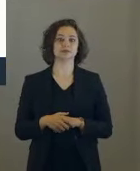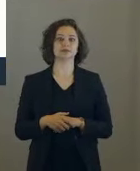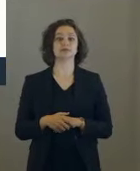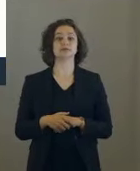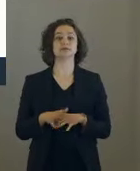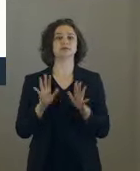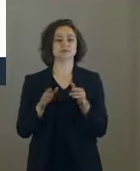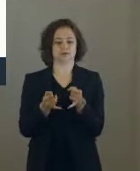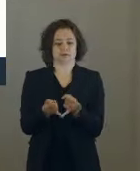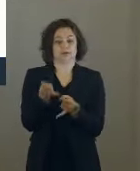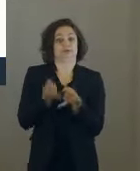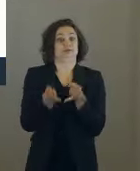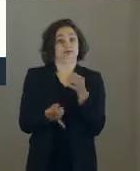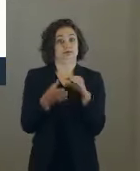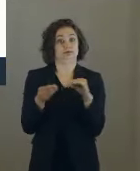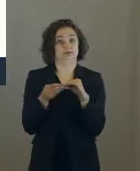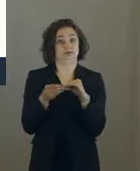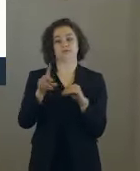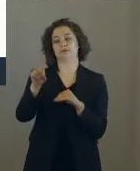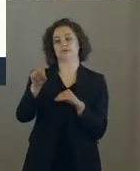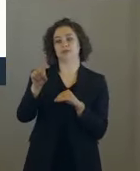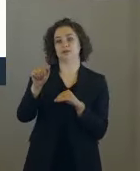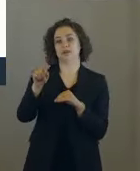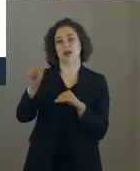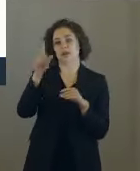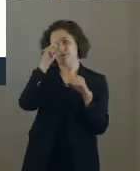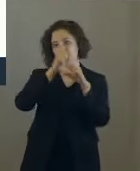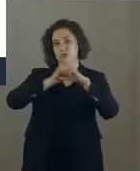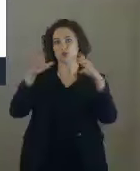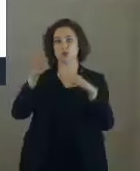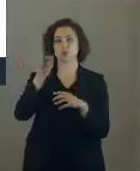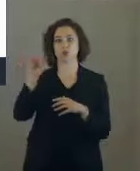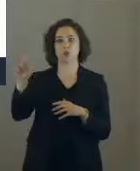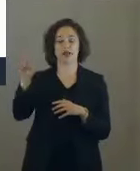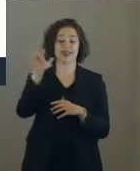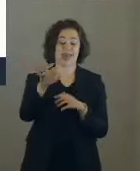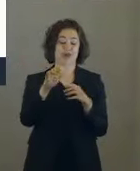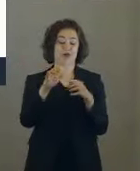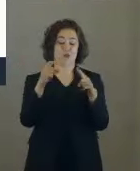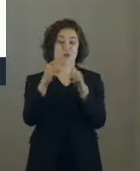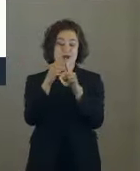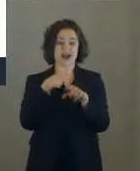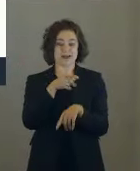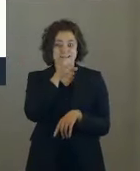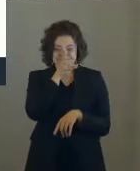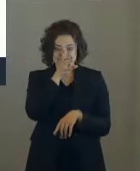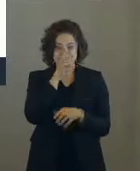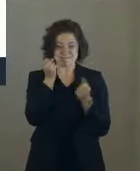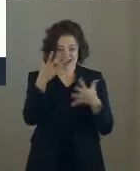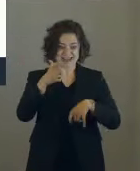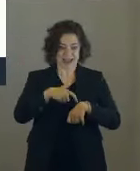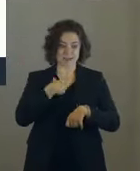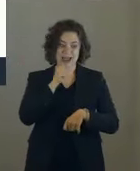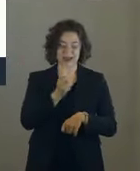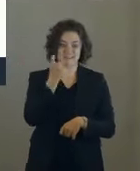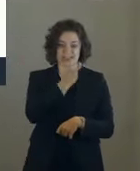The last thing I want to talk to you all about is the data visualization tool. And I practiced saying that word a number of times this morning in front of the mirror, so I did not